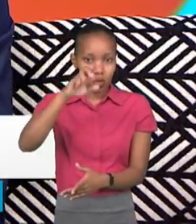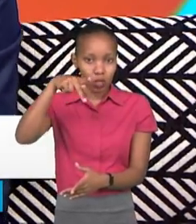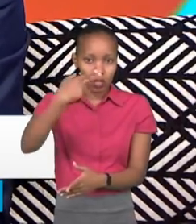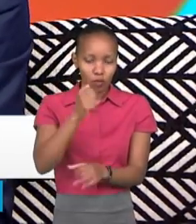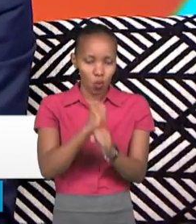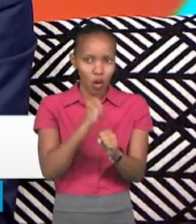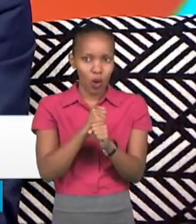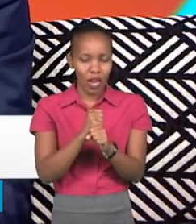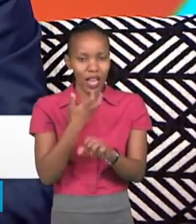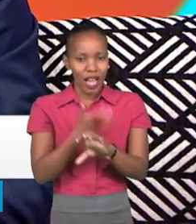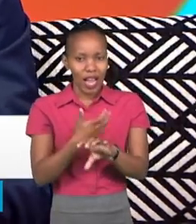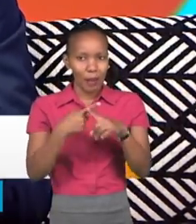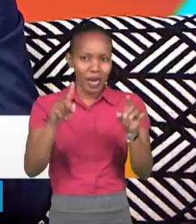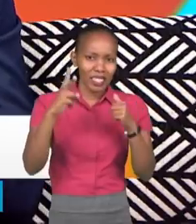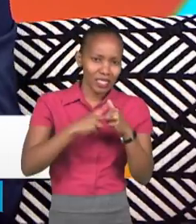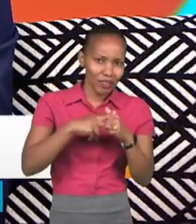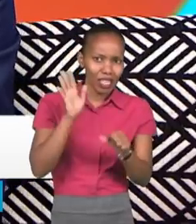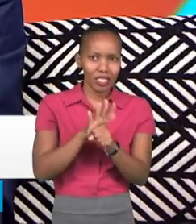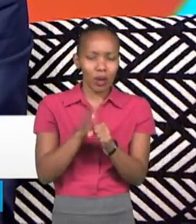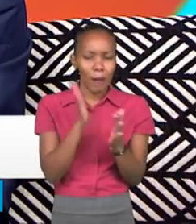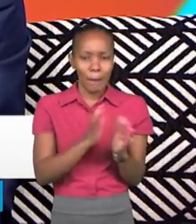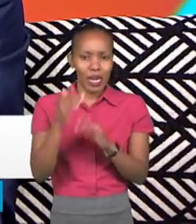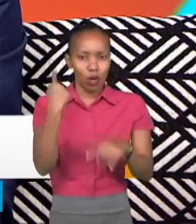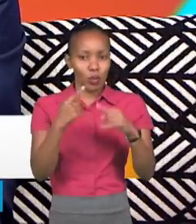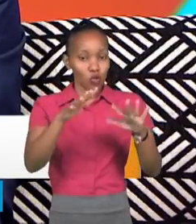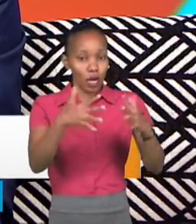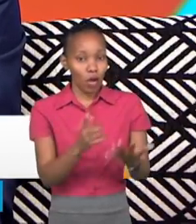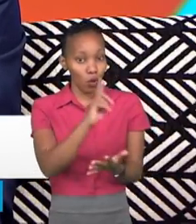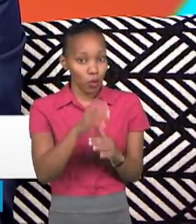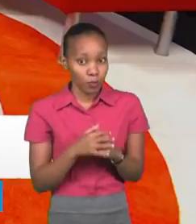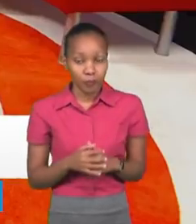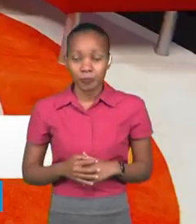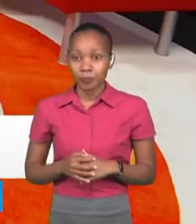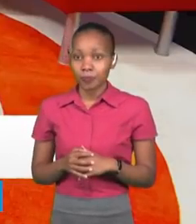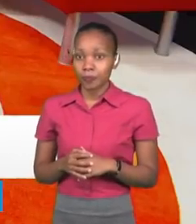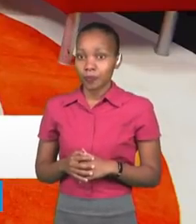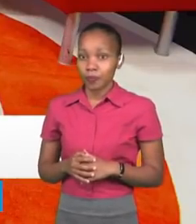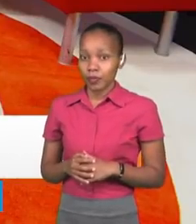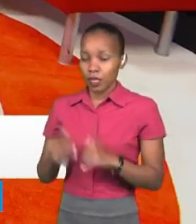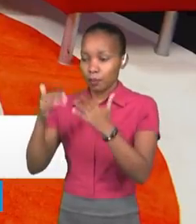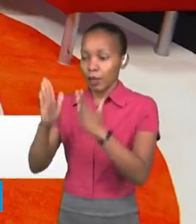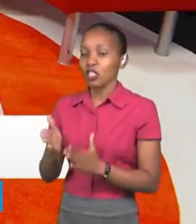but 7 is a lot. How did you manage to now prepare for that game? The boys really wanted to get into